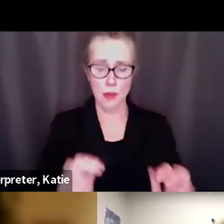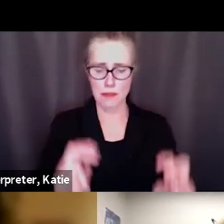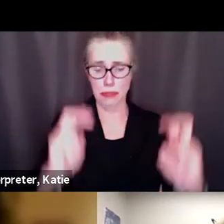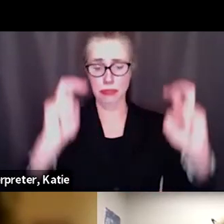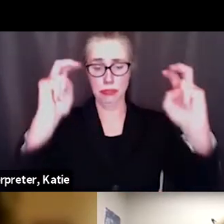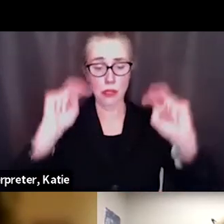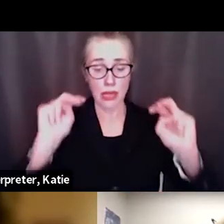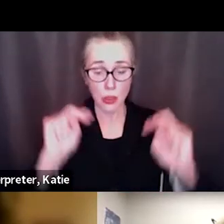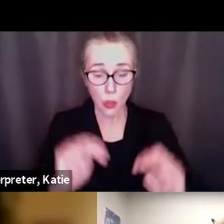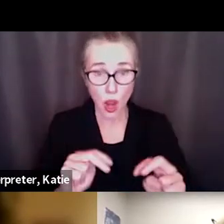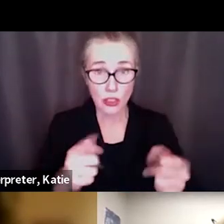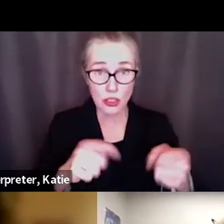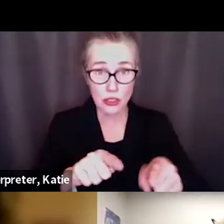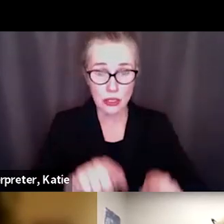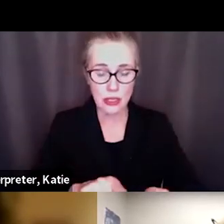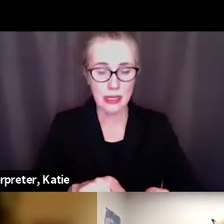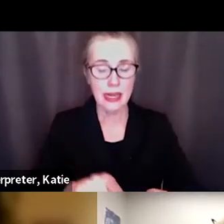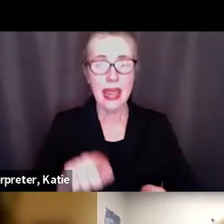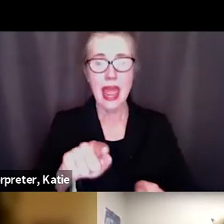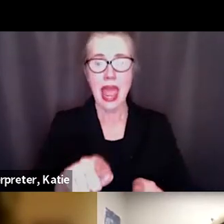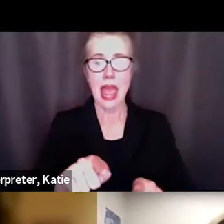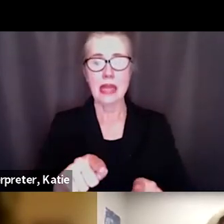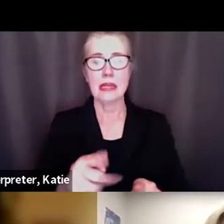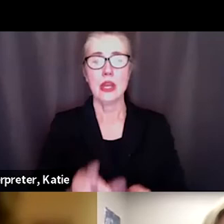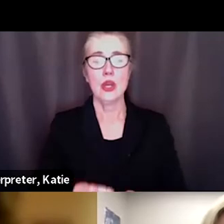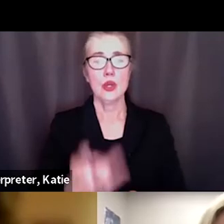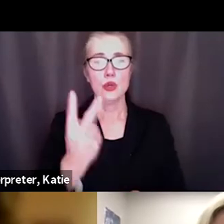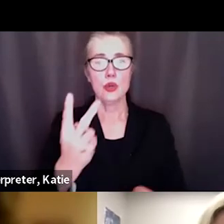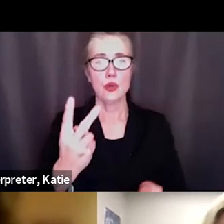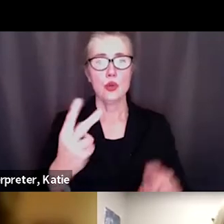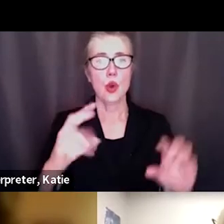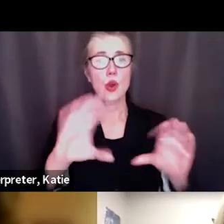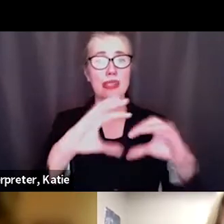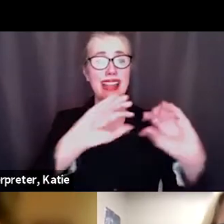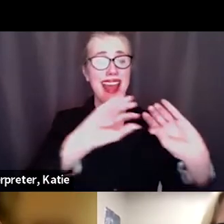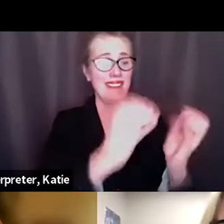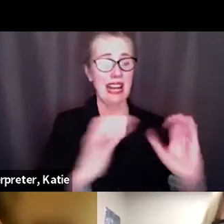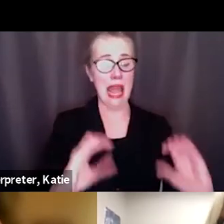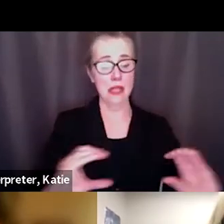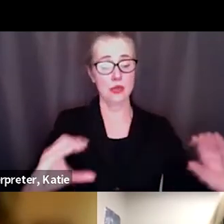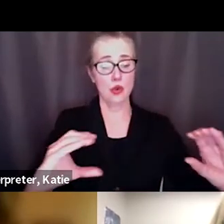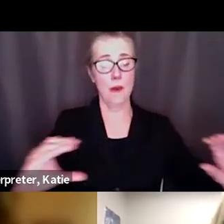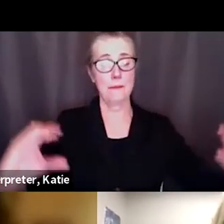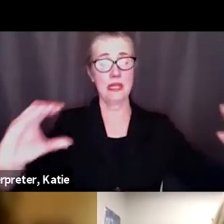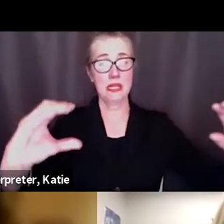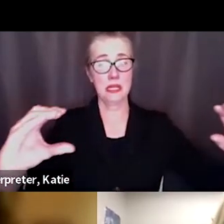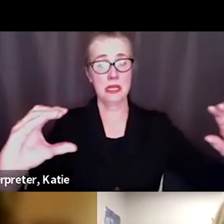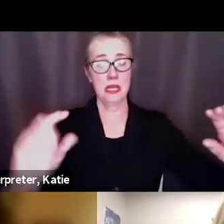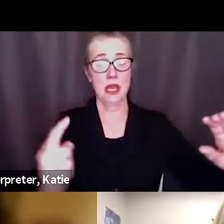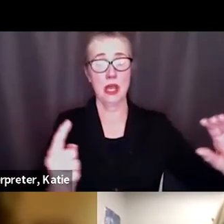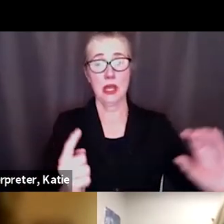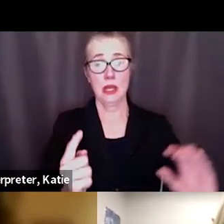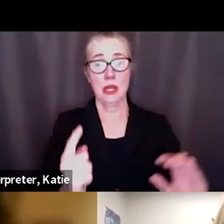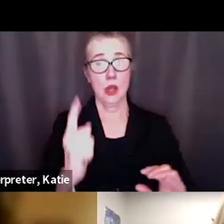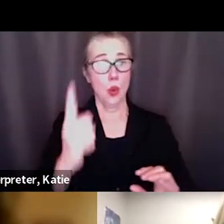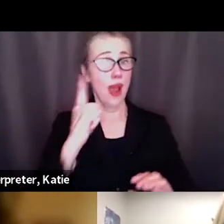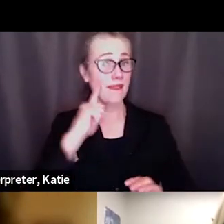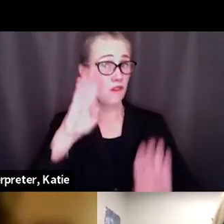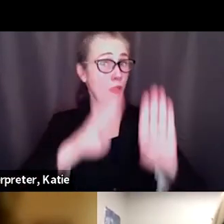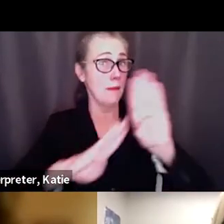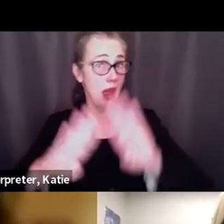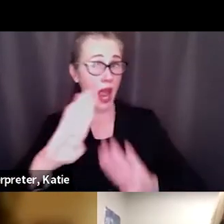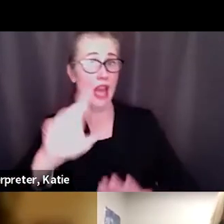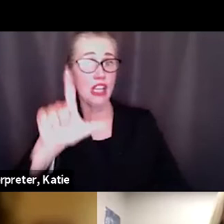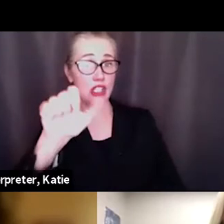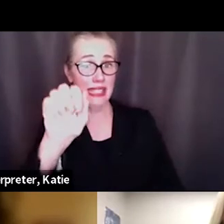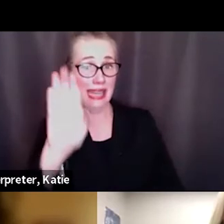proposing that it will be flanked by two rows of classrooms one of which will be a bio biology lab